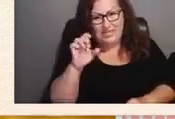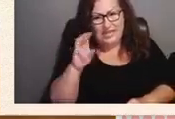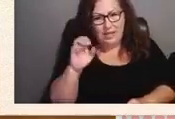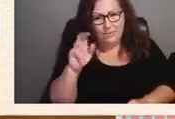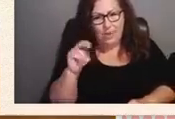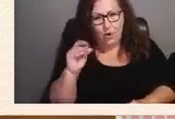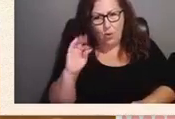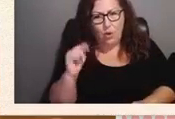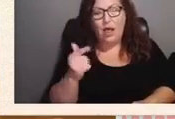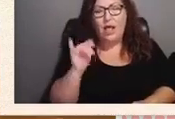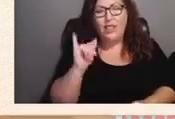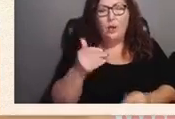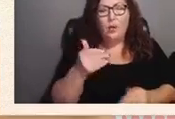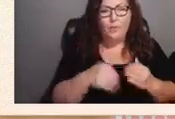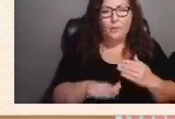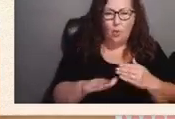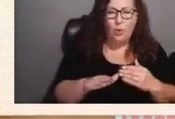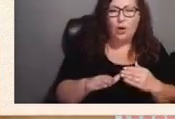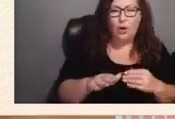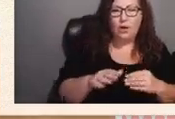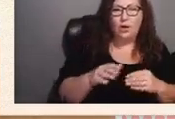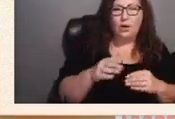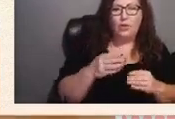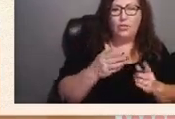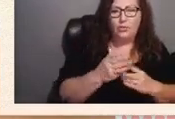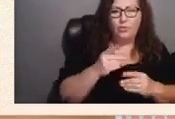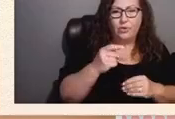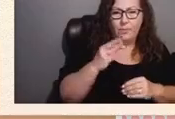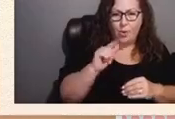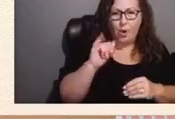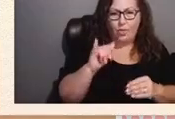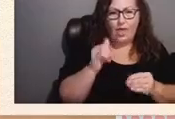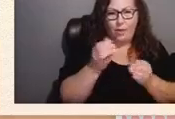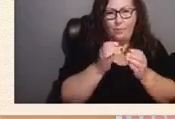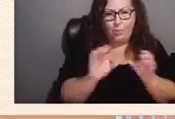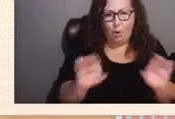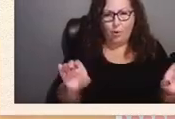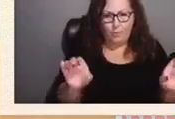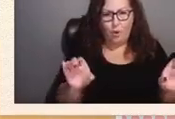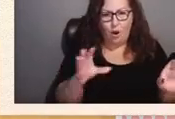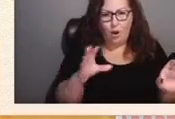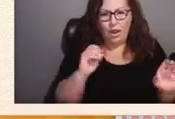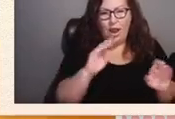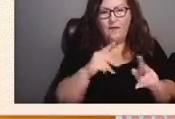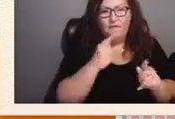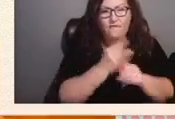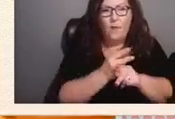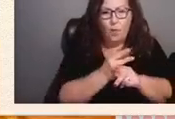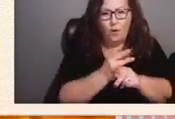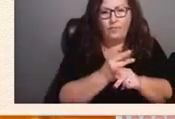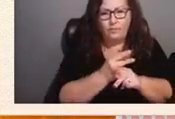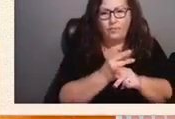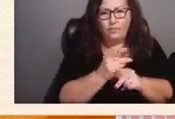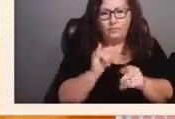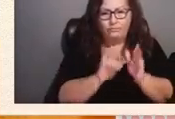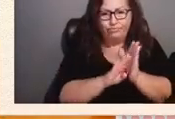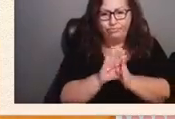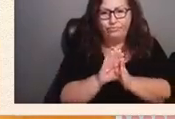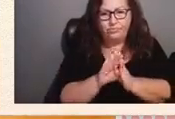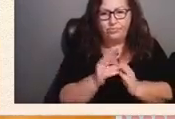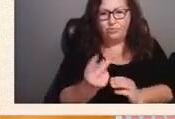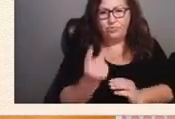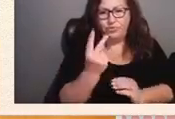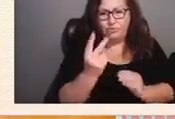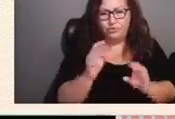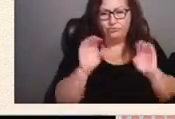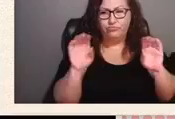sinister pearl, which then broke apart and formed into these two people, and they were